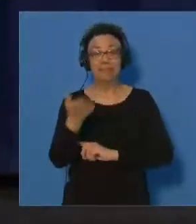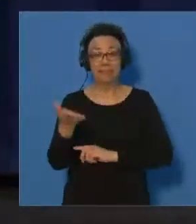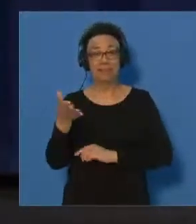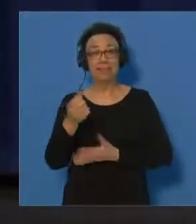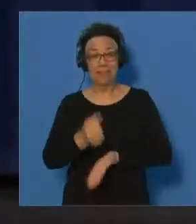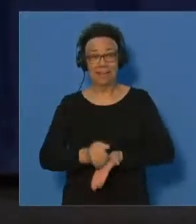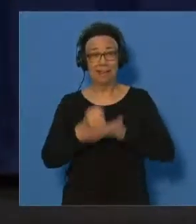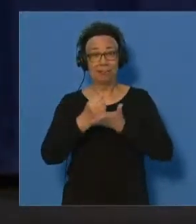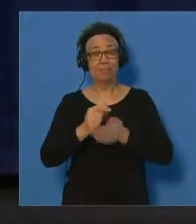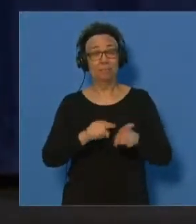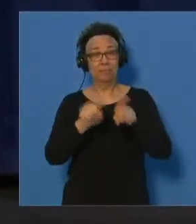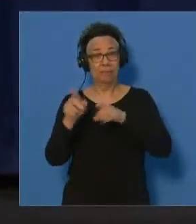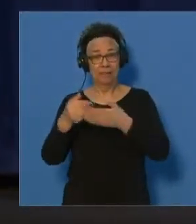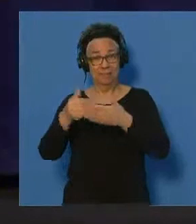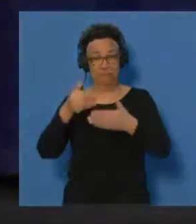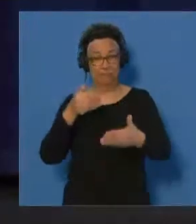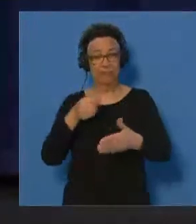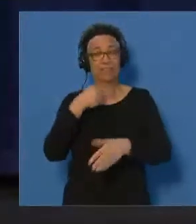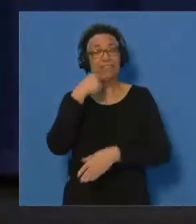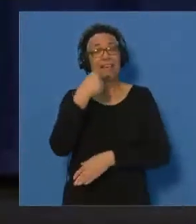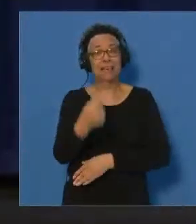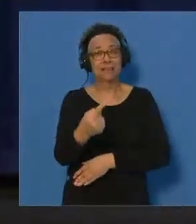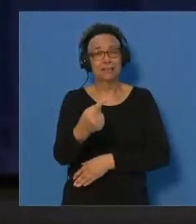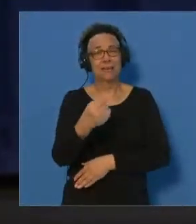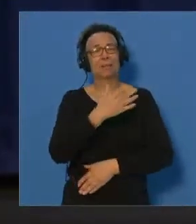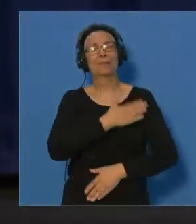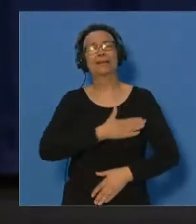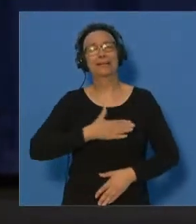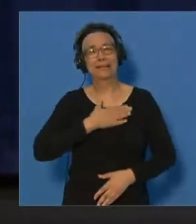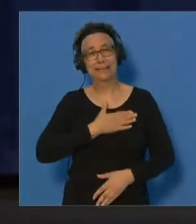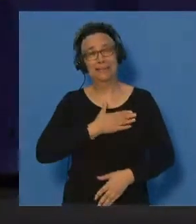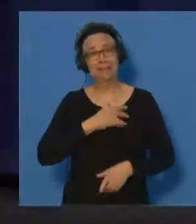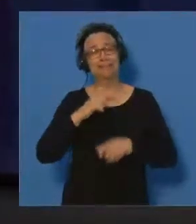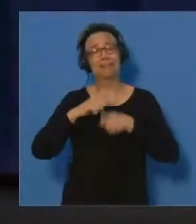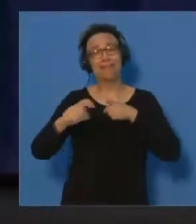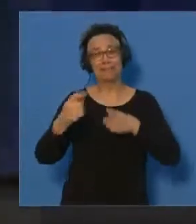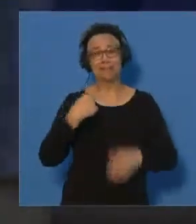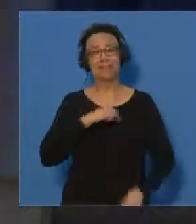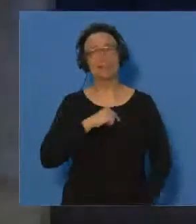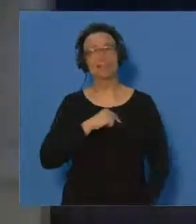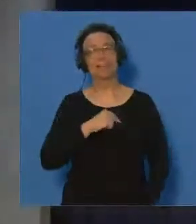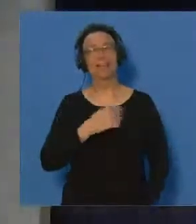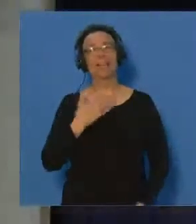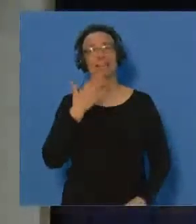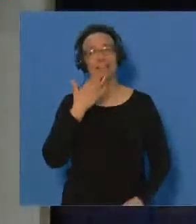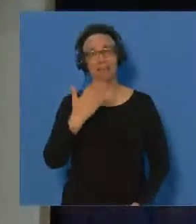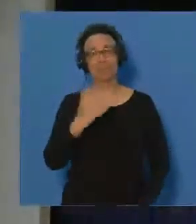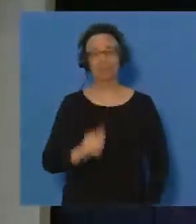as previously stated. Please reach out to us. Thank you.